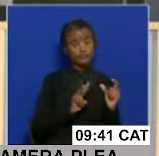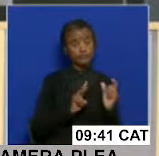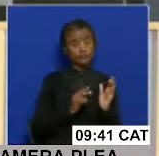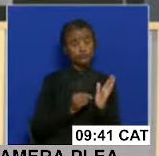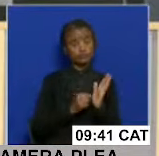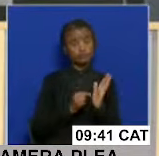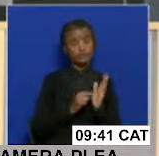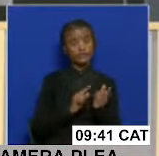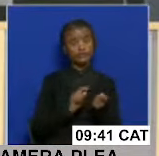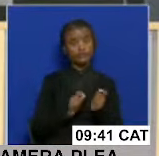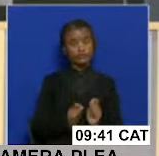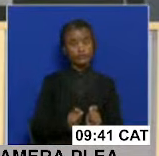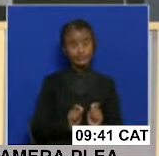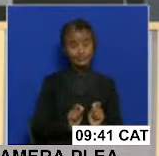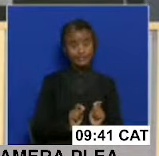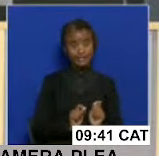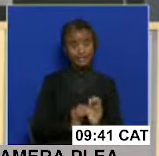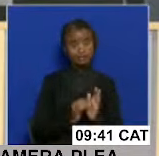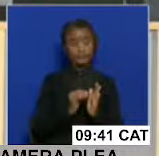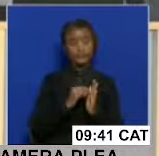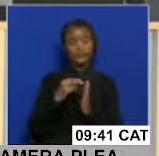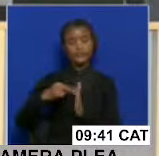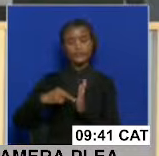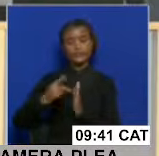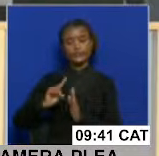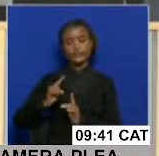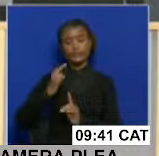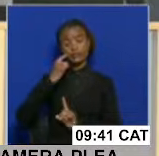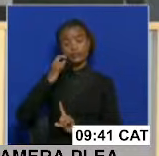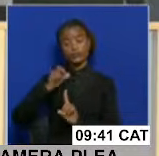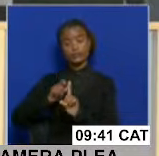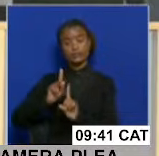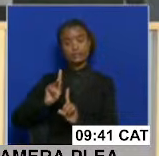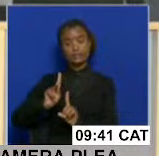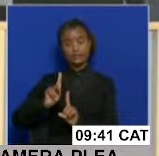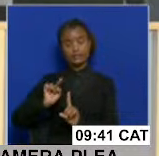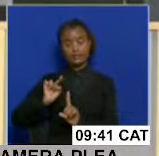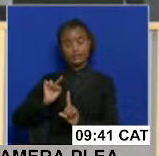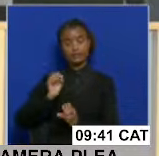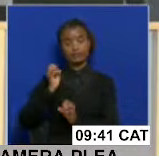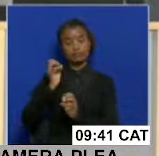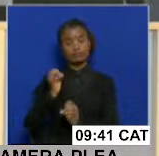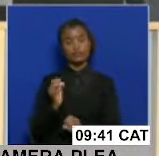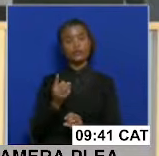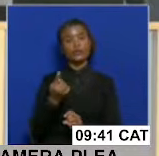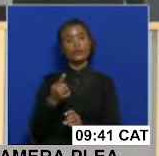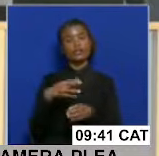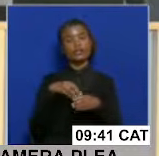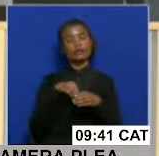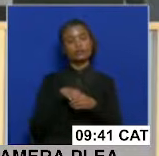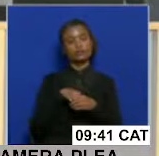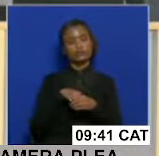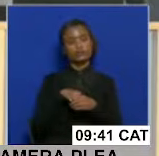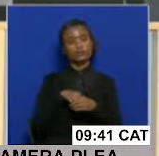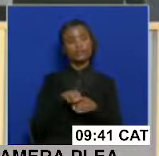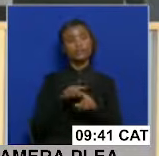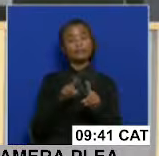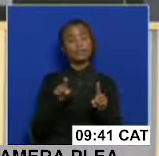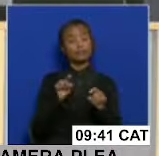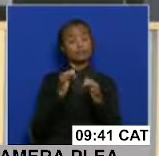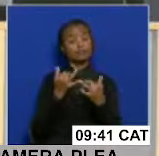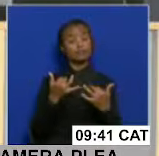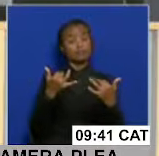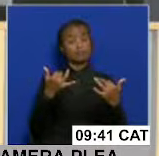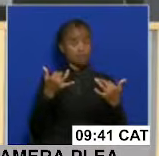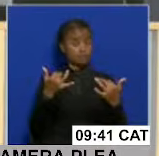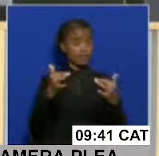the testimony of witness K will, and we've deleted the not, be heard publicly. And instead of the